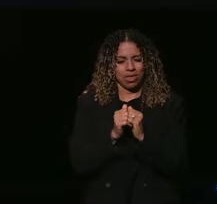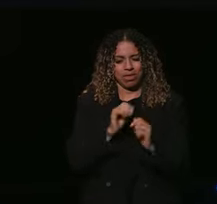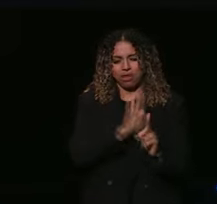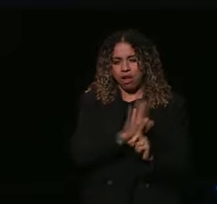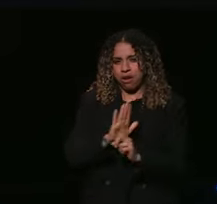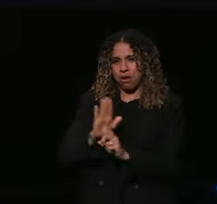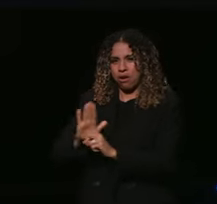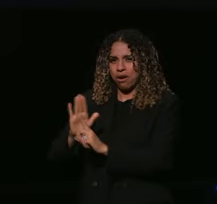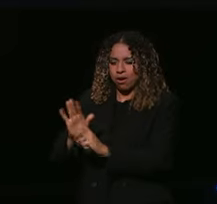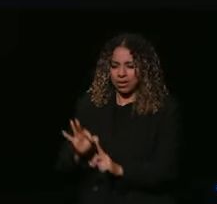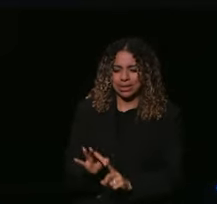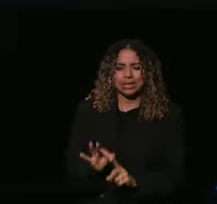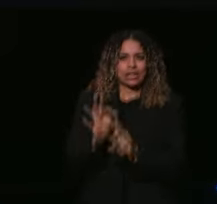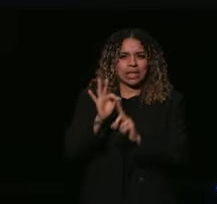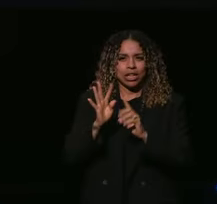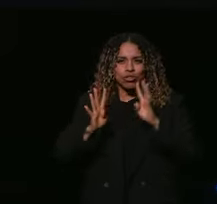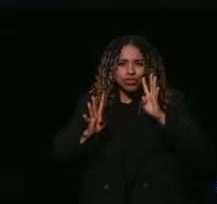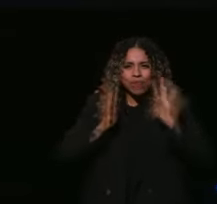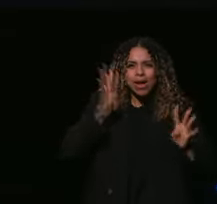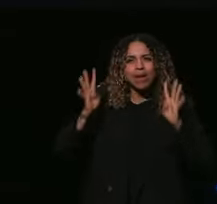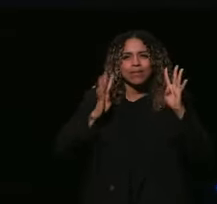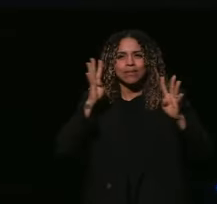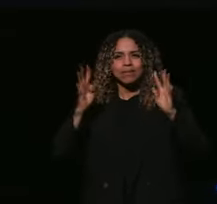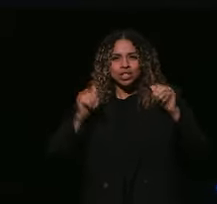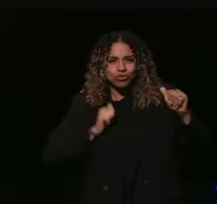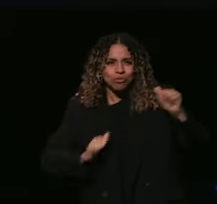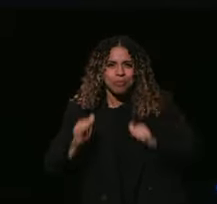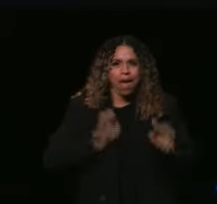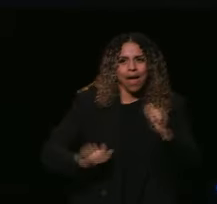and distinctly dramatic way.